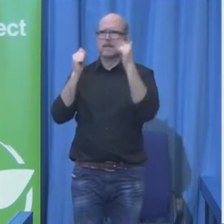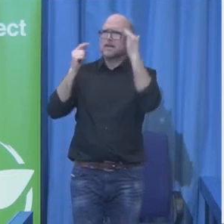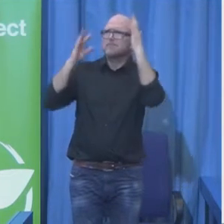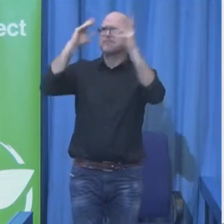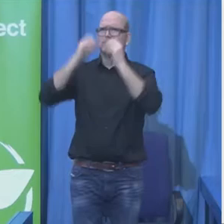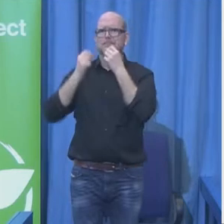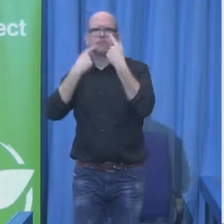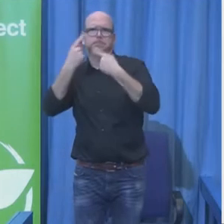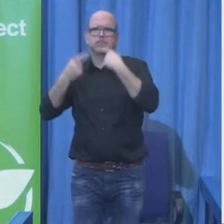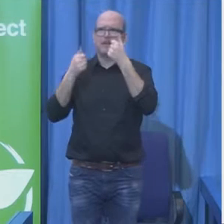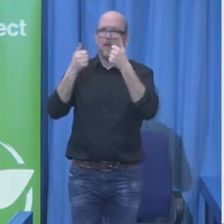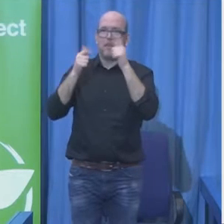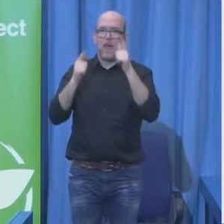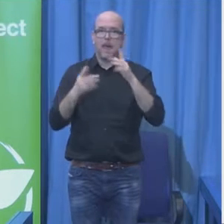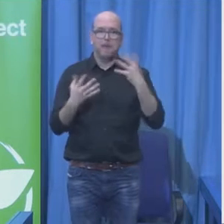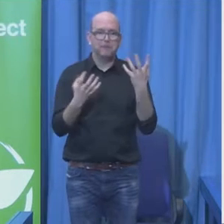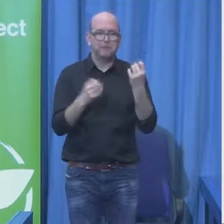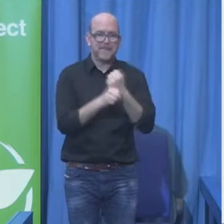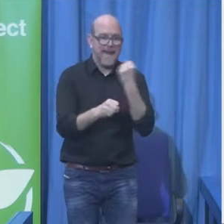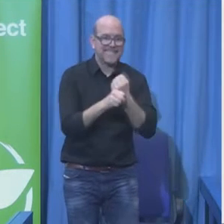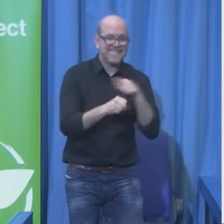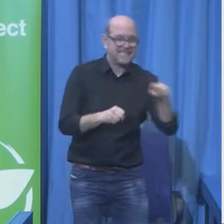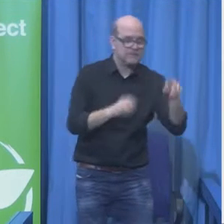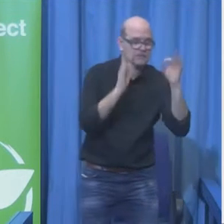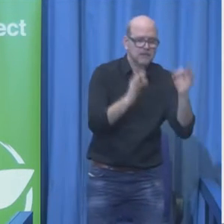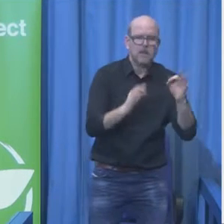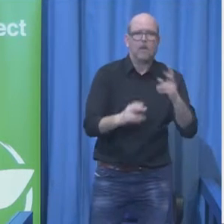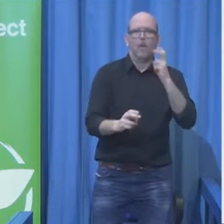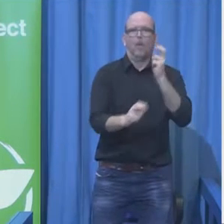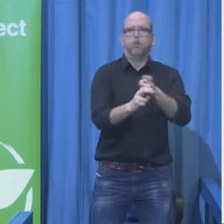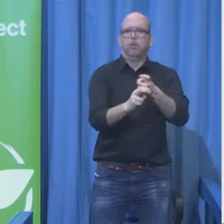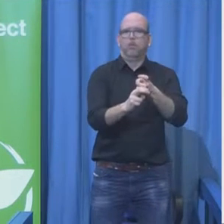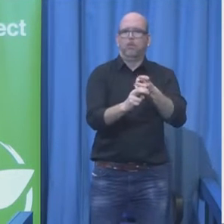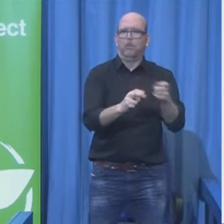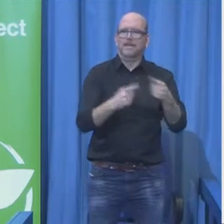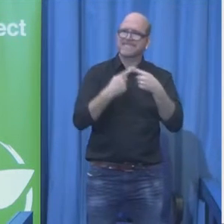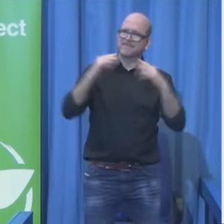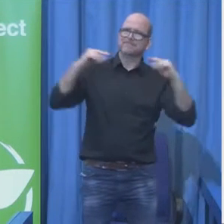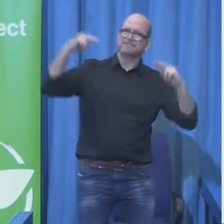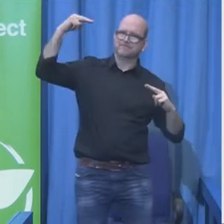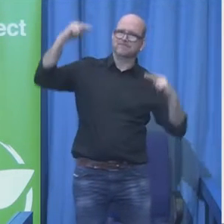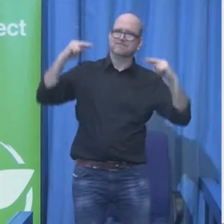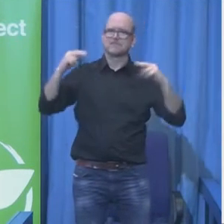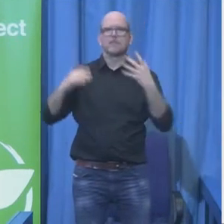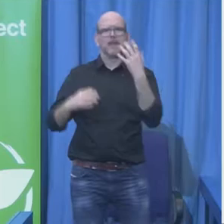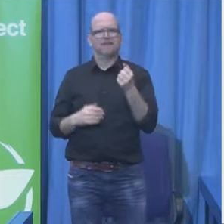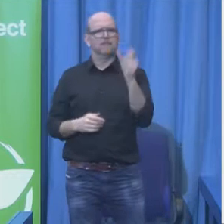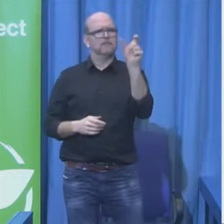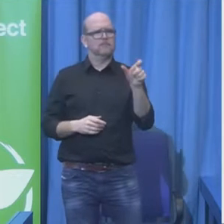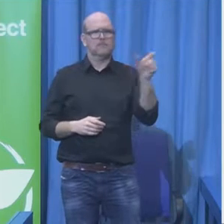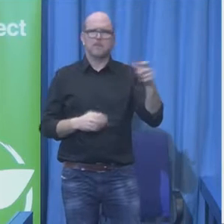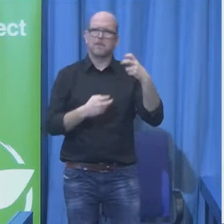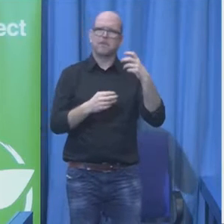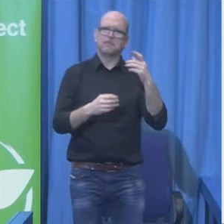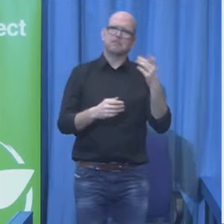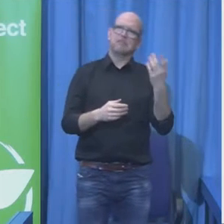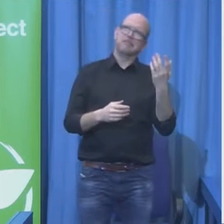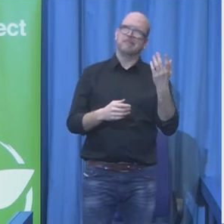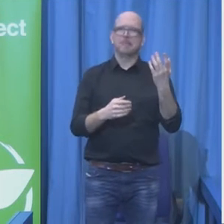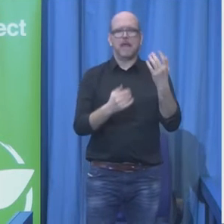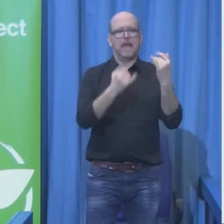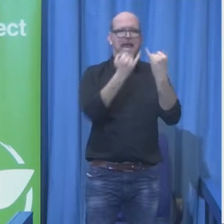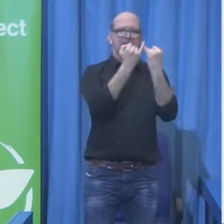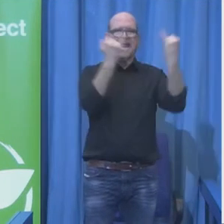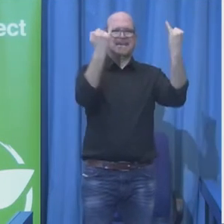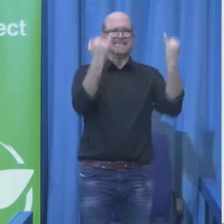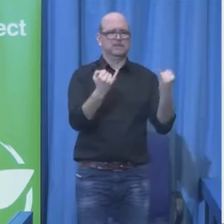still institutionalized against their wish, deprived of the right of vote, exposed to higher risks of violence and abuse compared to the rest